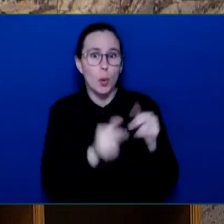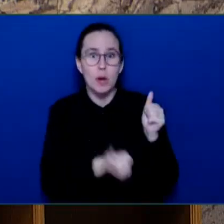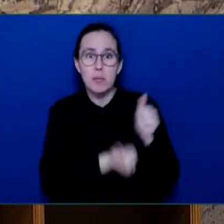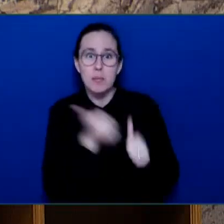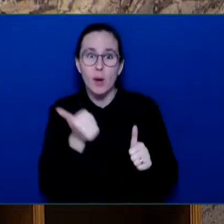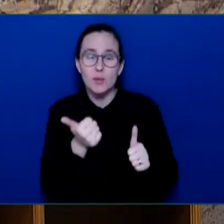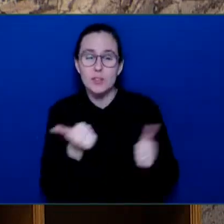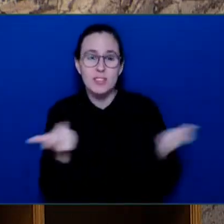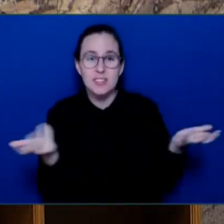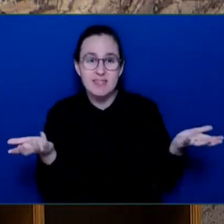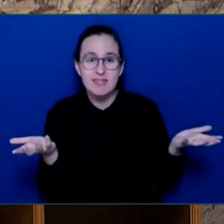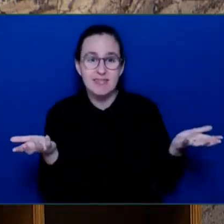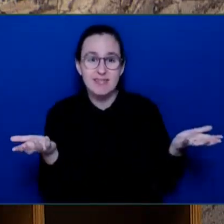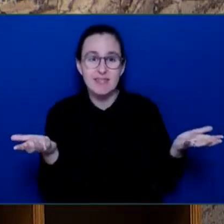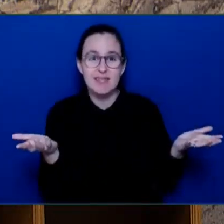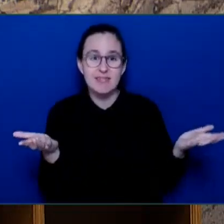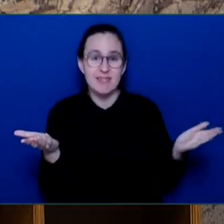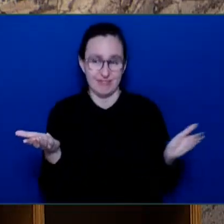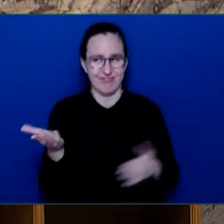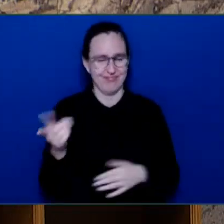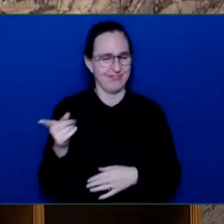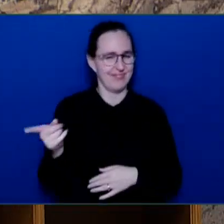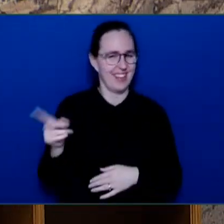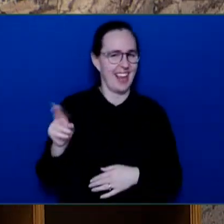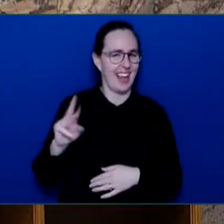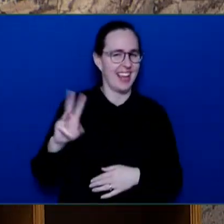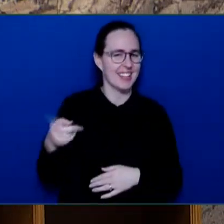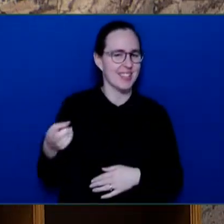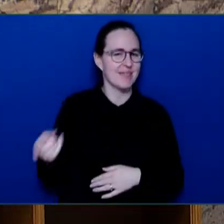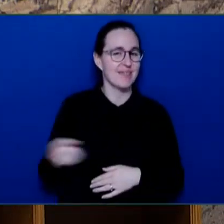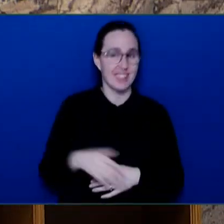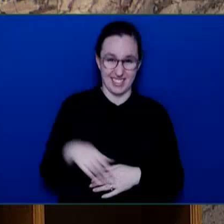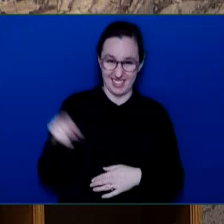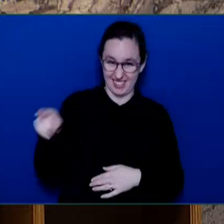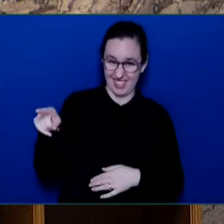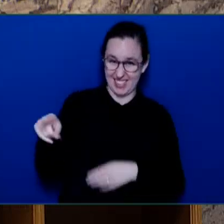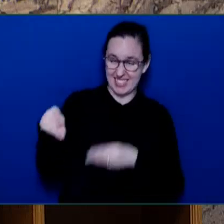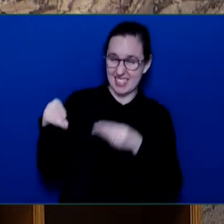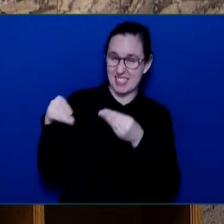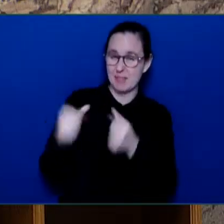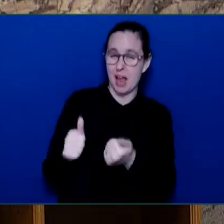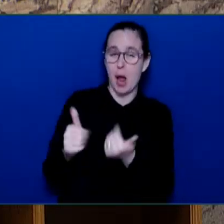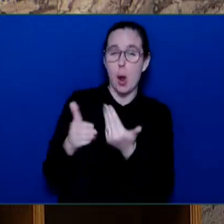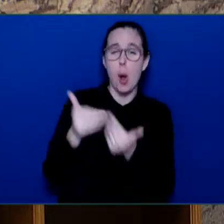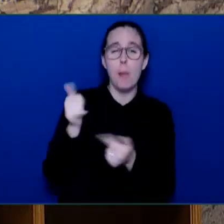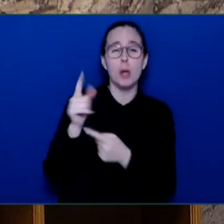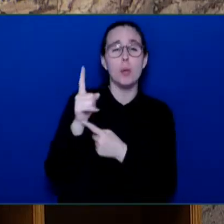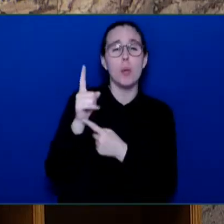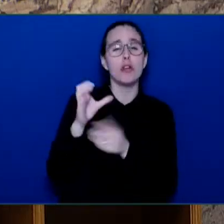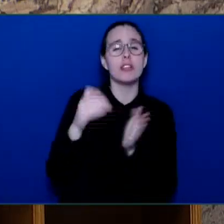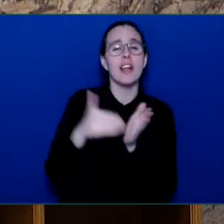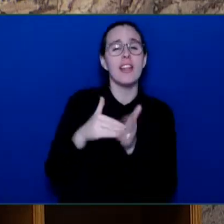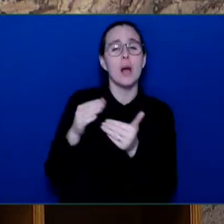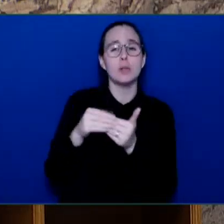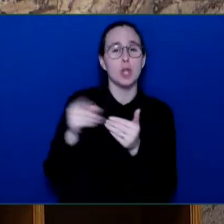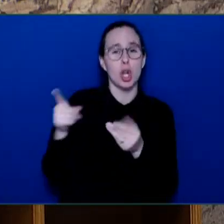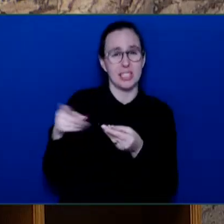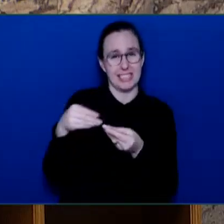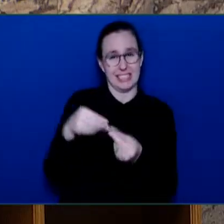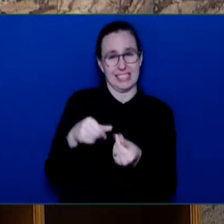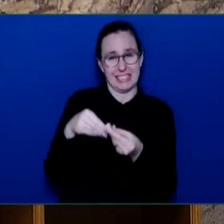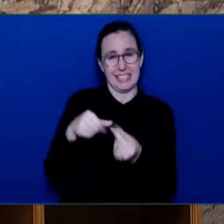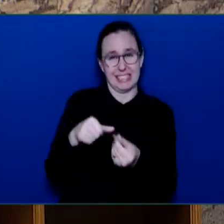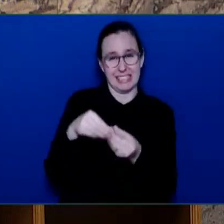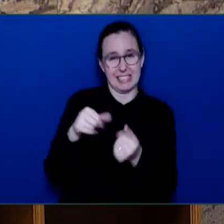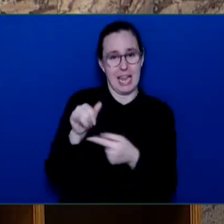on Airbnb accommodations in the last year alone. And of course, we have the Premier as condo king cashing in and